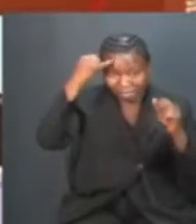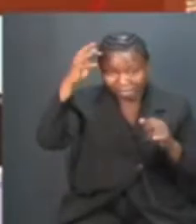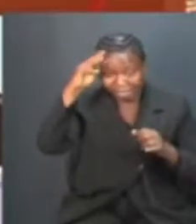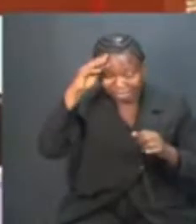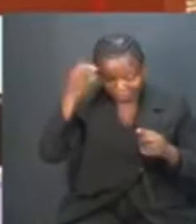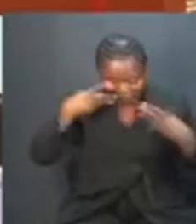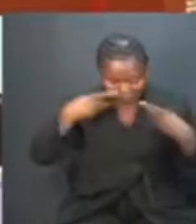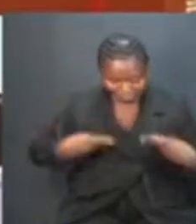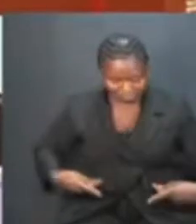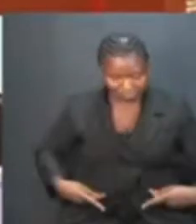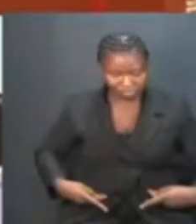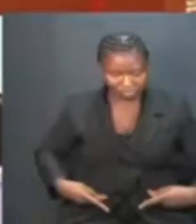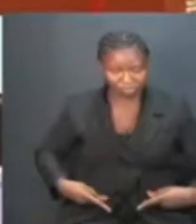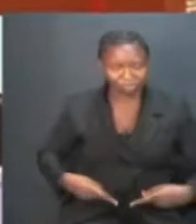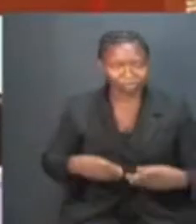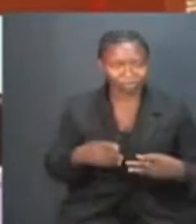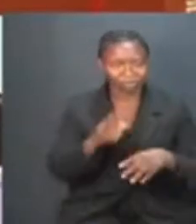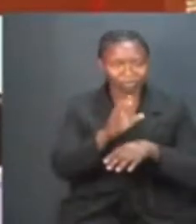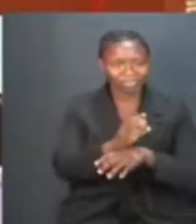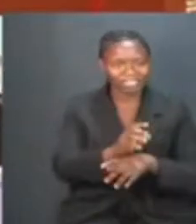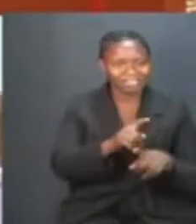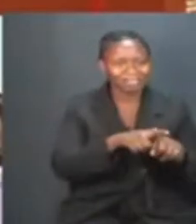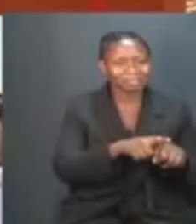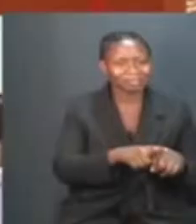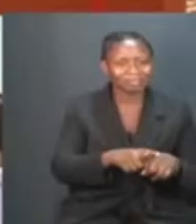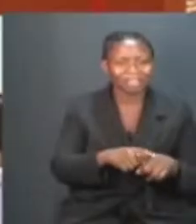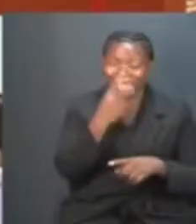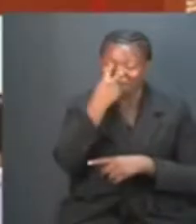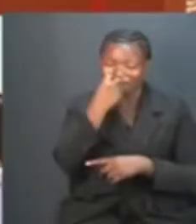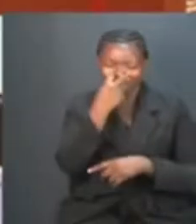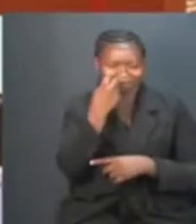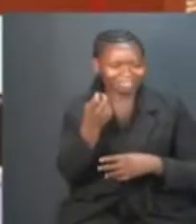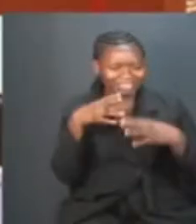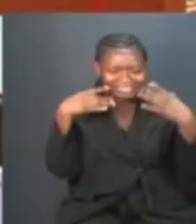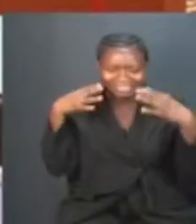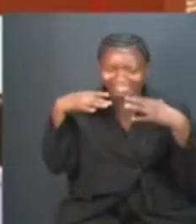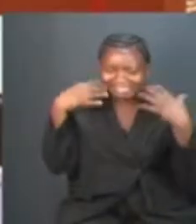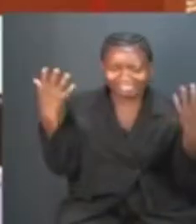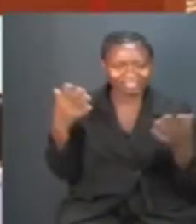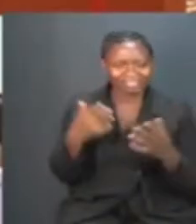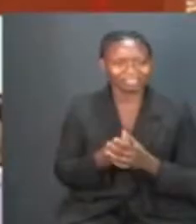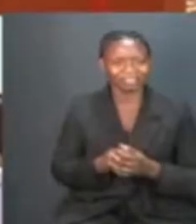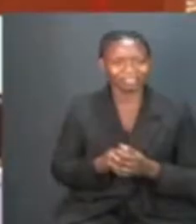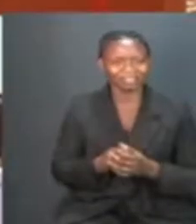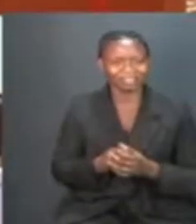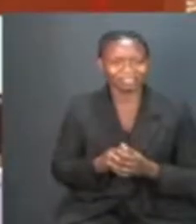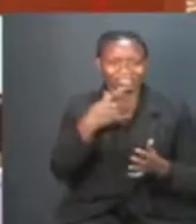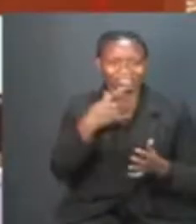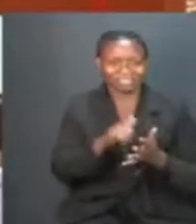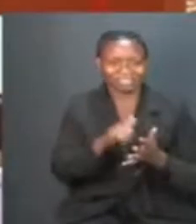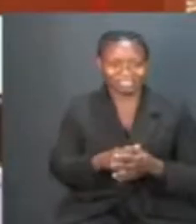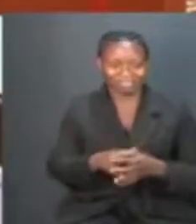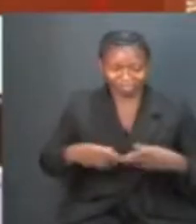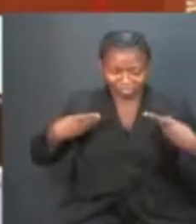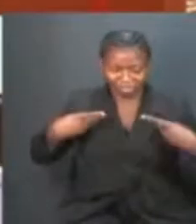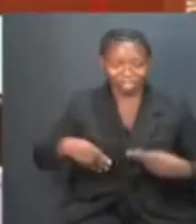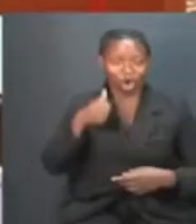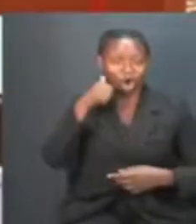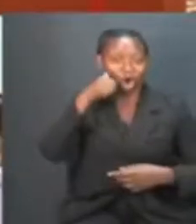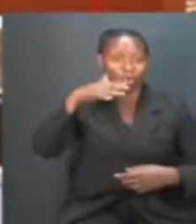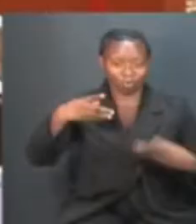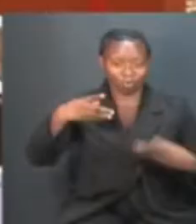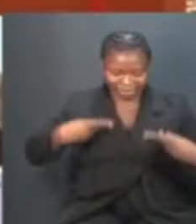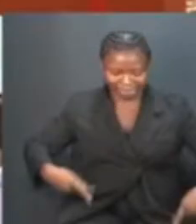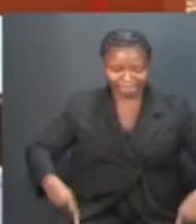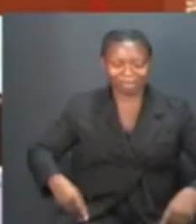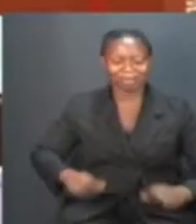to our revered clothes in very funny terms. In fact, they refer to us as a blouse. But we